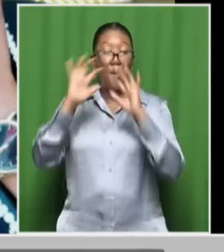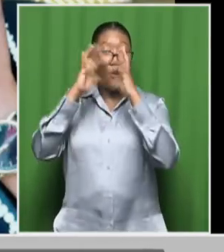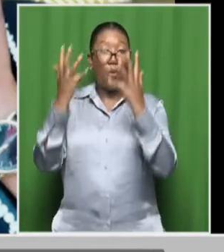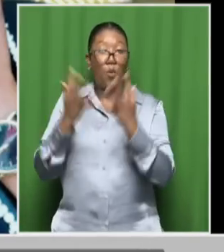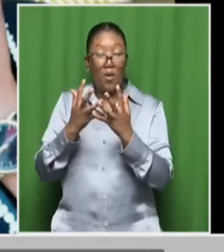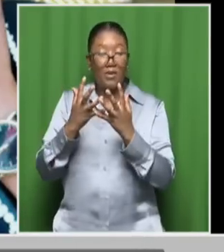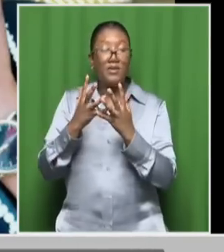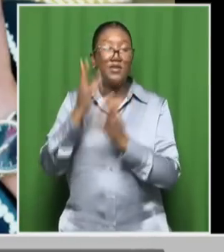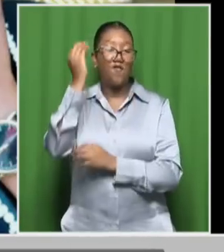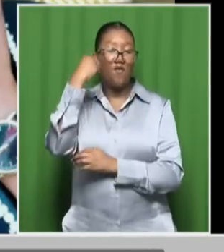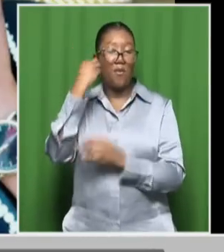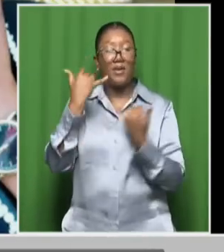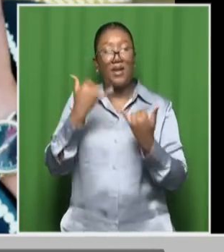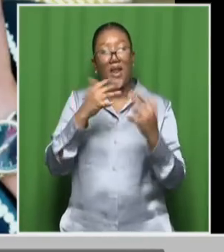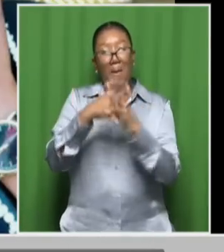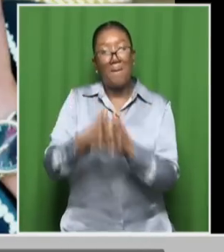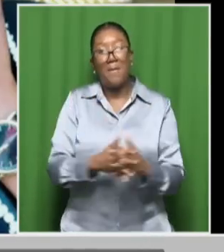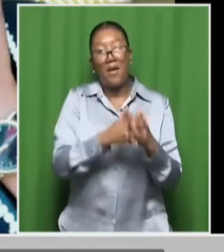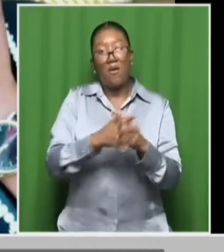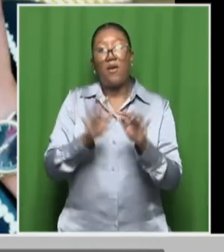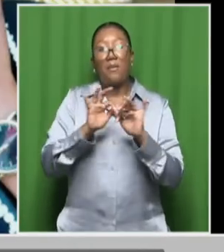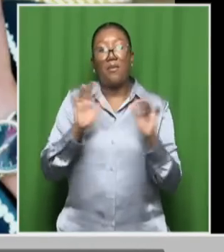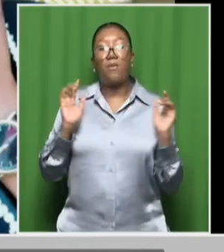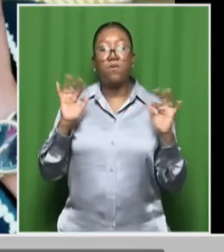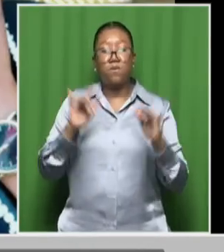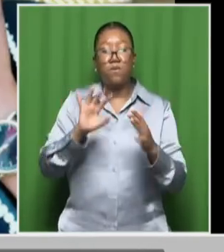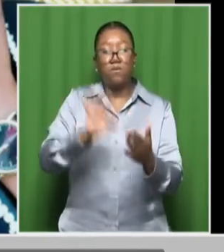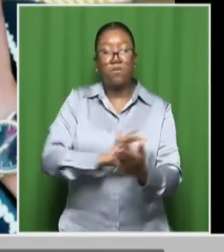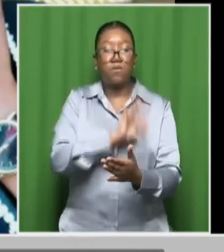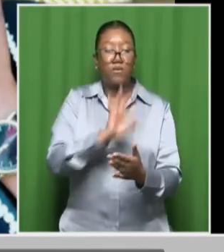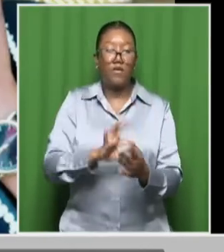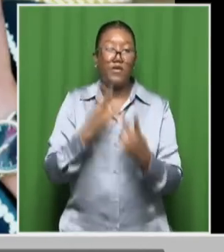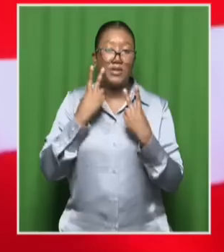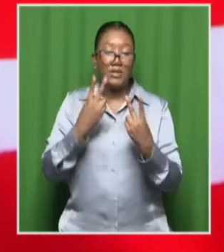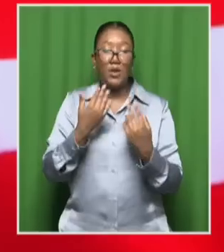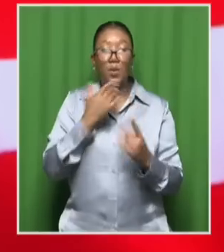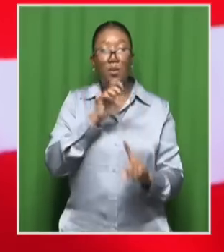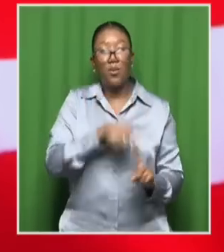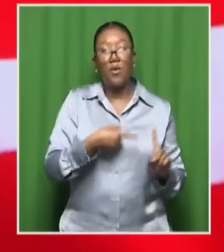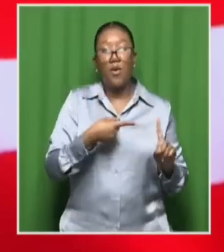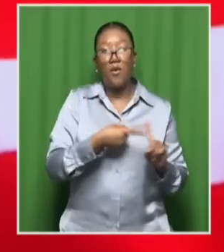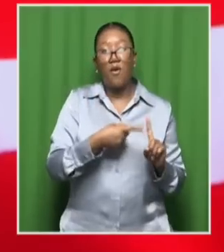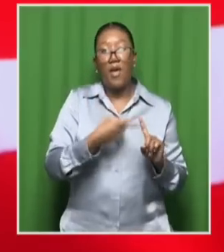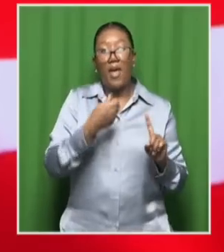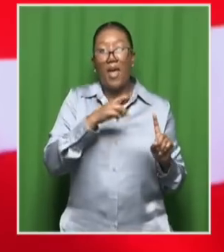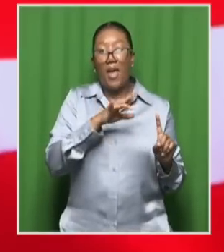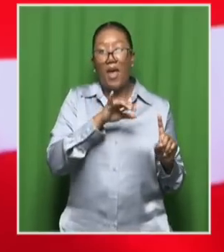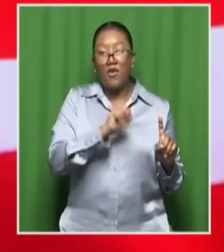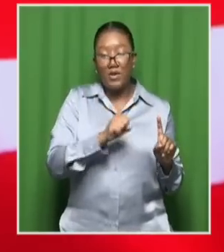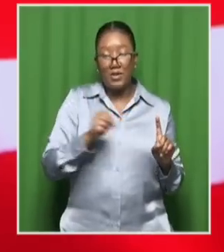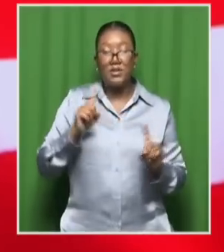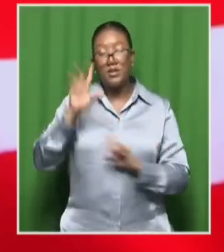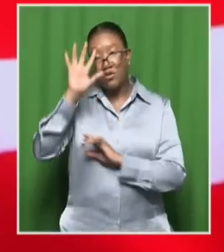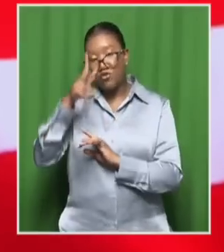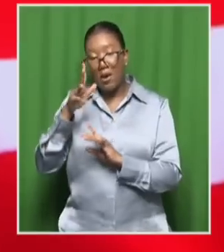as Americans go to the polls, and that race between Harris and Trump finally reaches a head, and